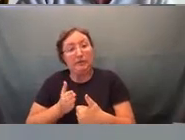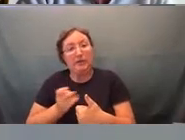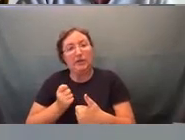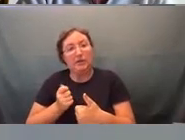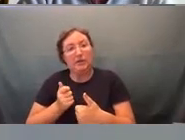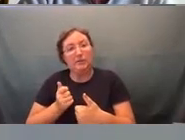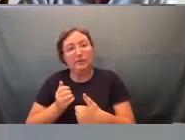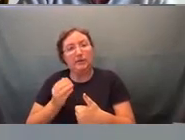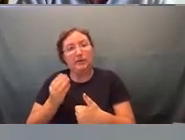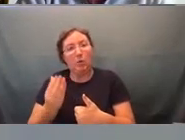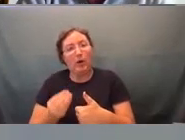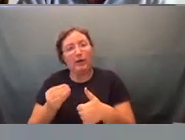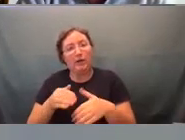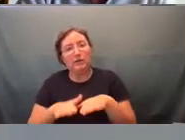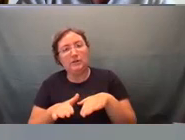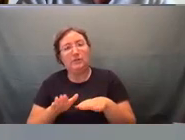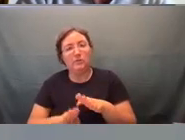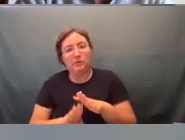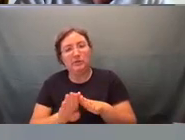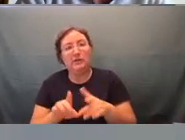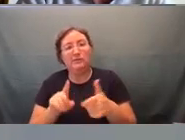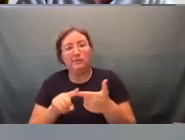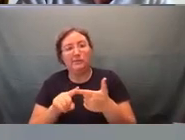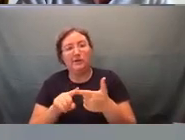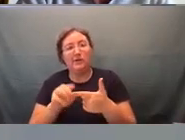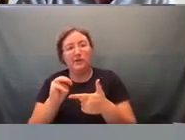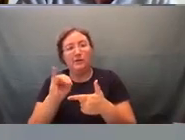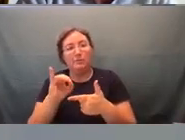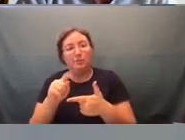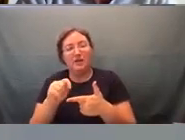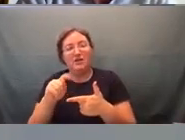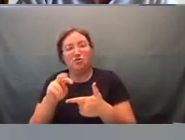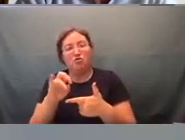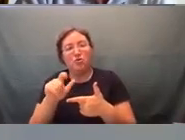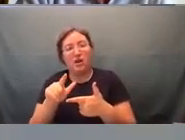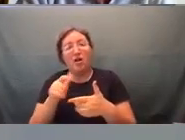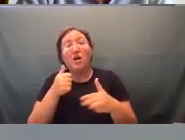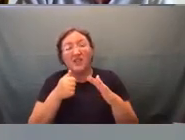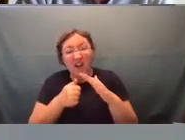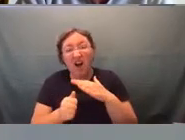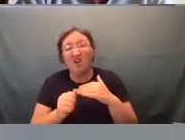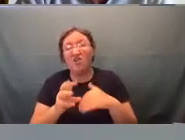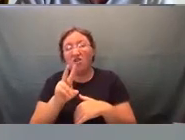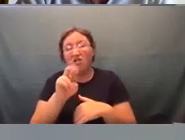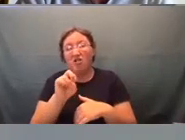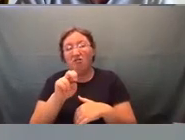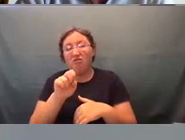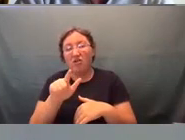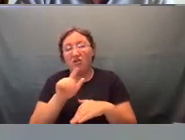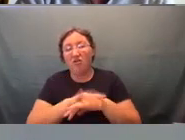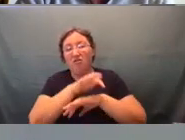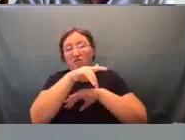bit wetter, slipperier, steeper, is this Mist Trails right underneath Vernal Falls and up the side